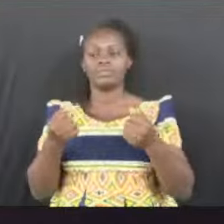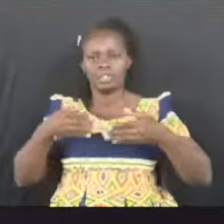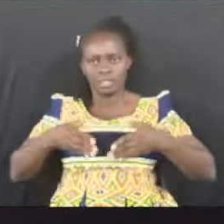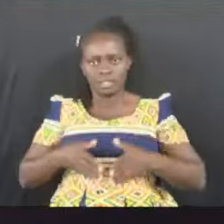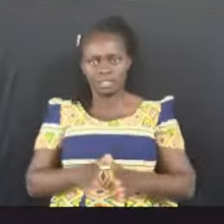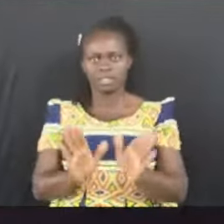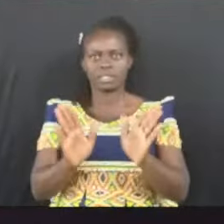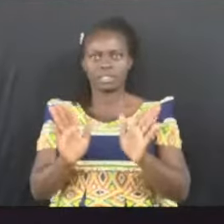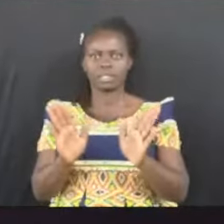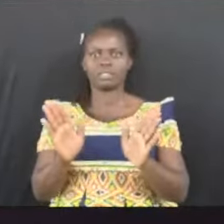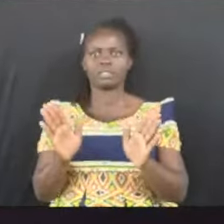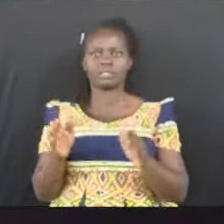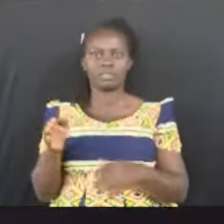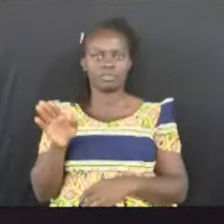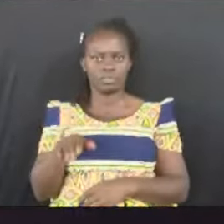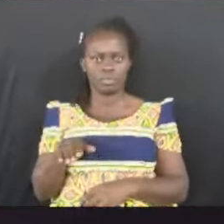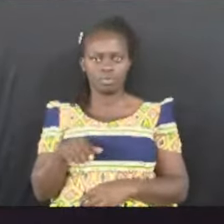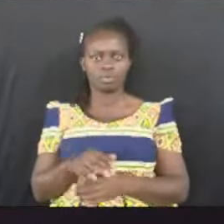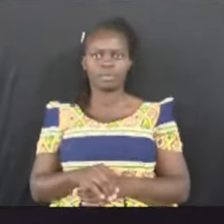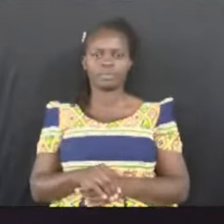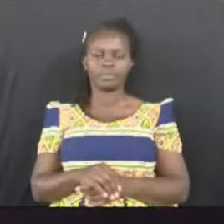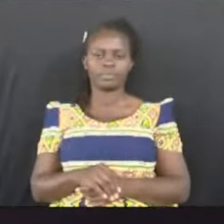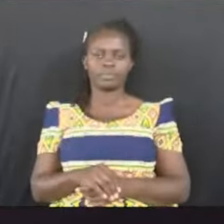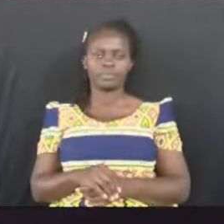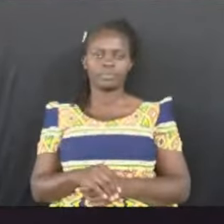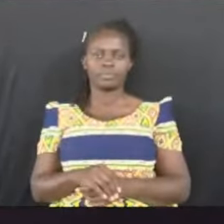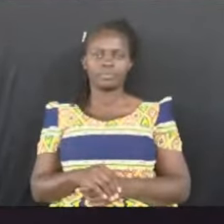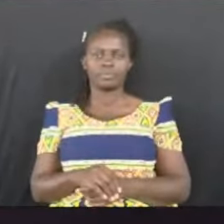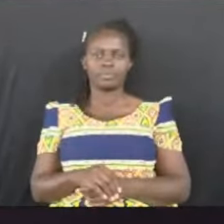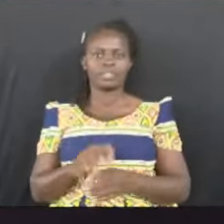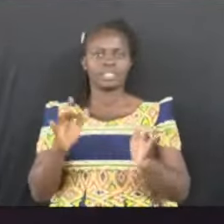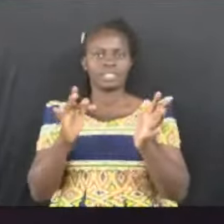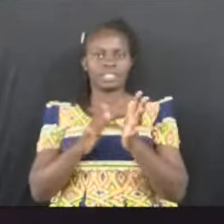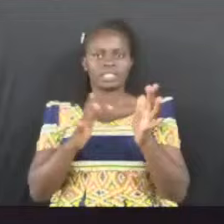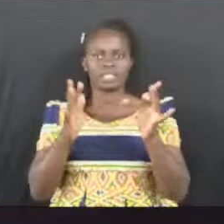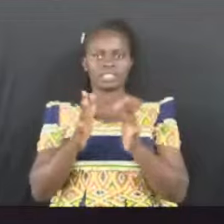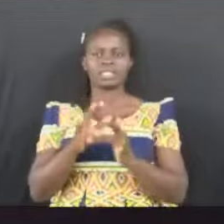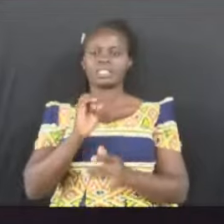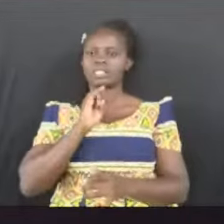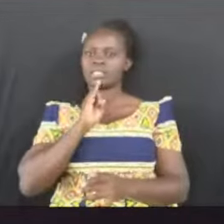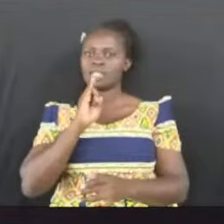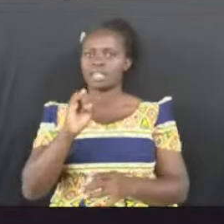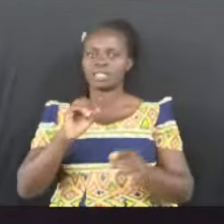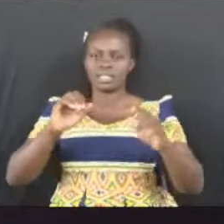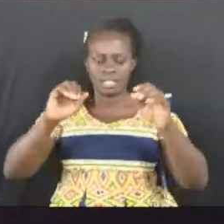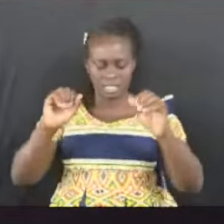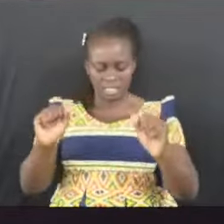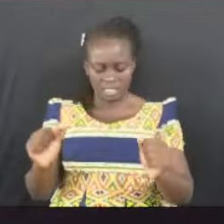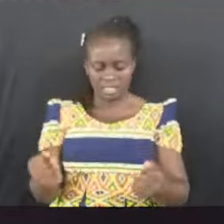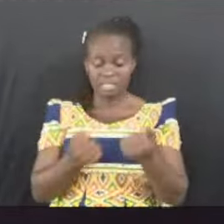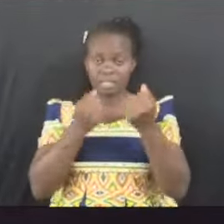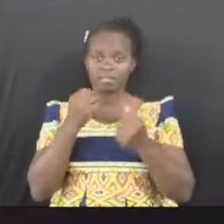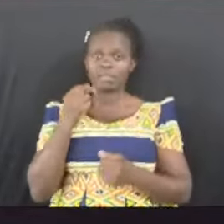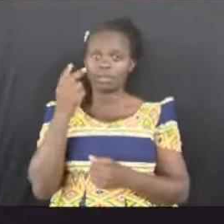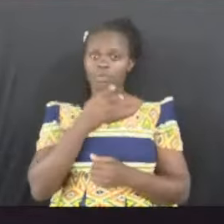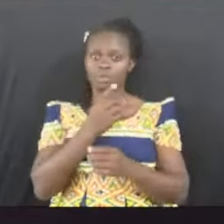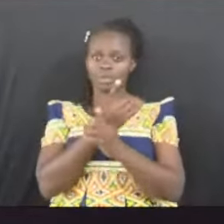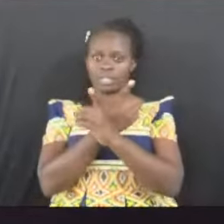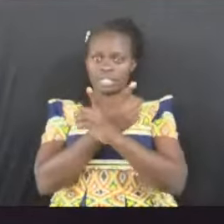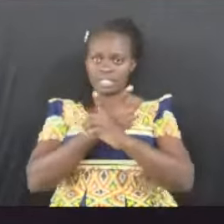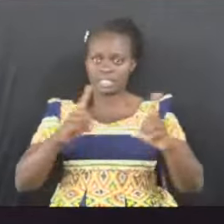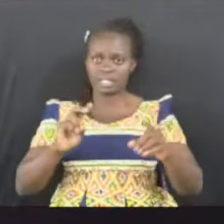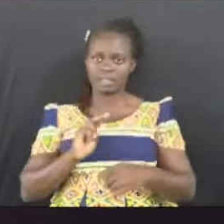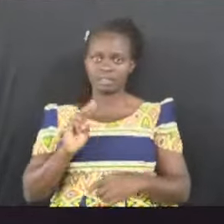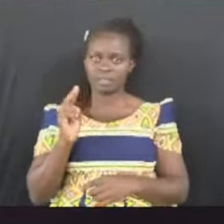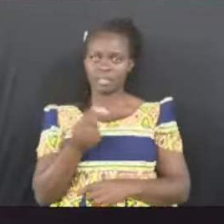the Gospel of Luke puts it, Jesus is the Savior who delivers us, you know. So,